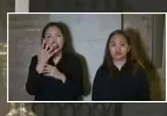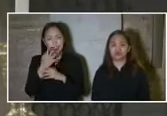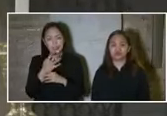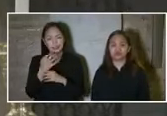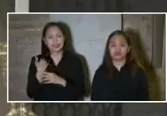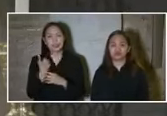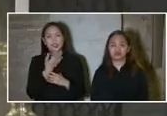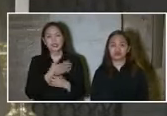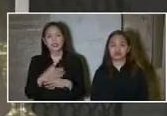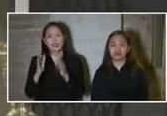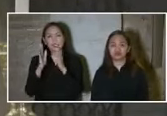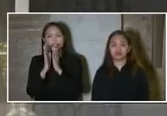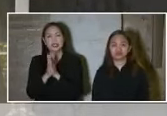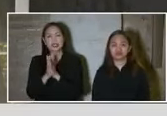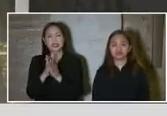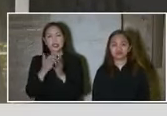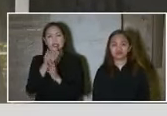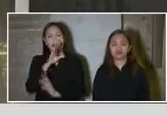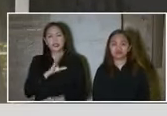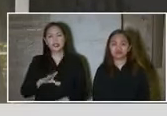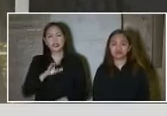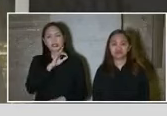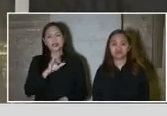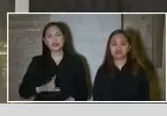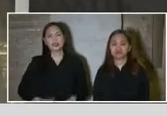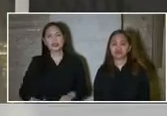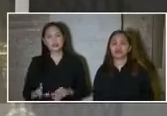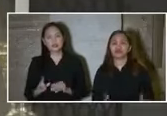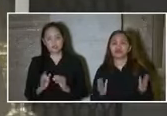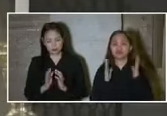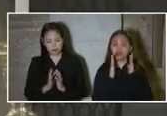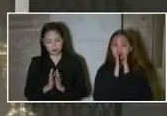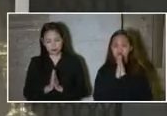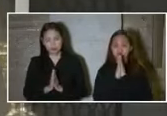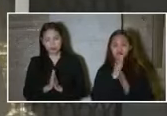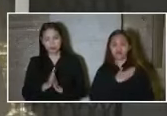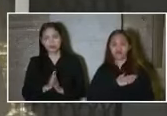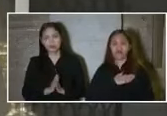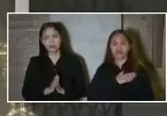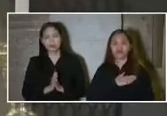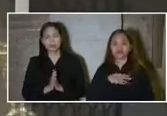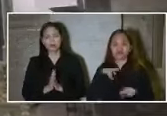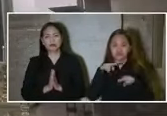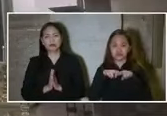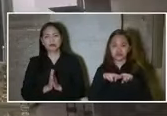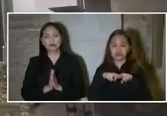this through Christ our Lord. Amen. Please be seated.